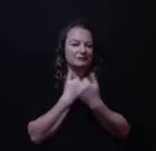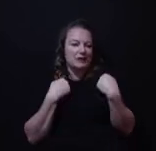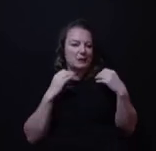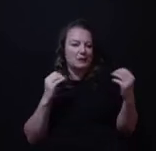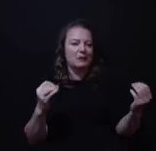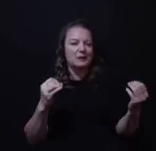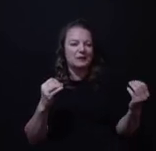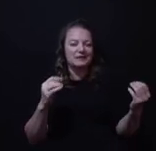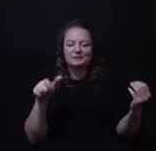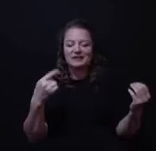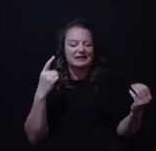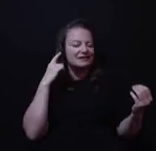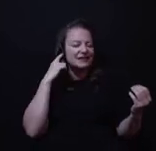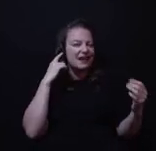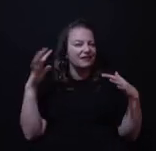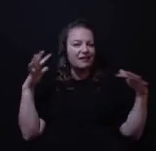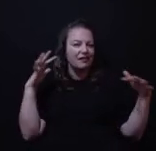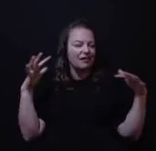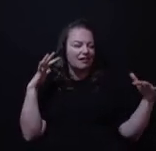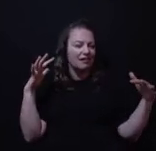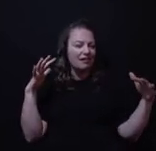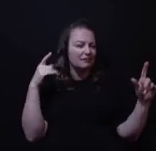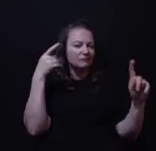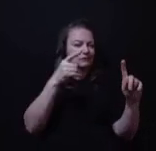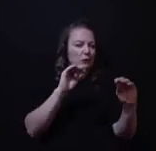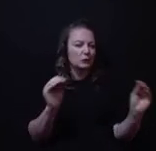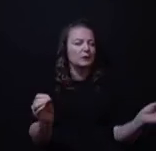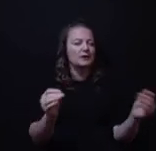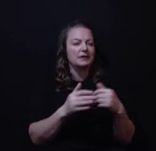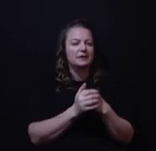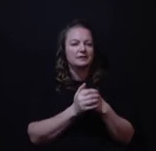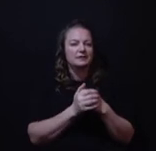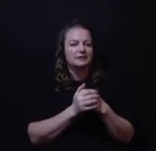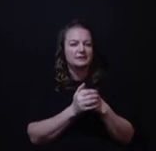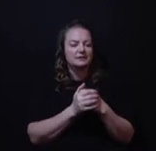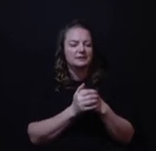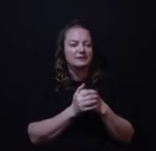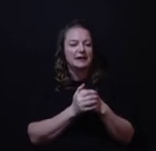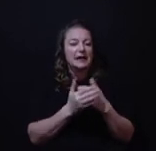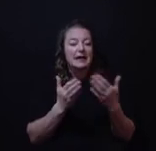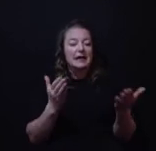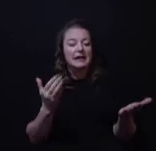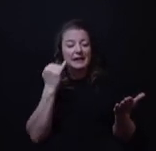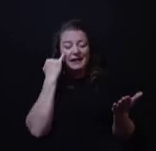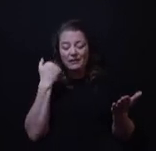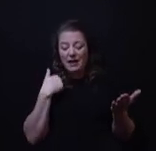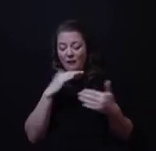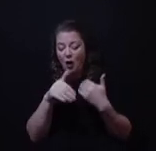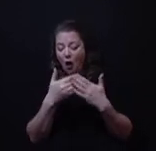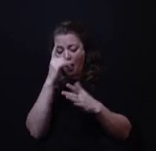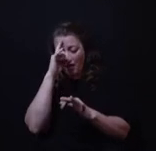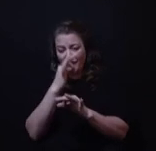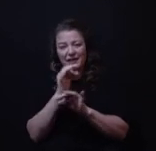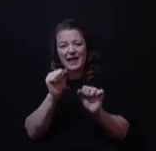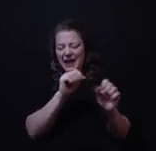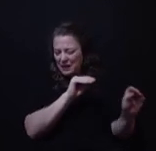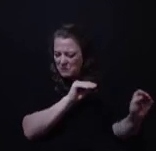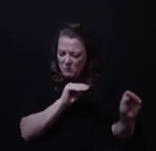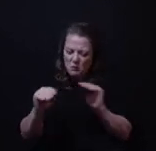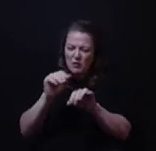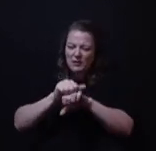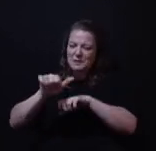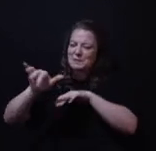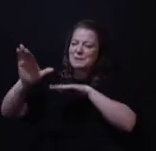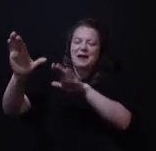If I have the gift of prophecy and I understand all mystery and all knowledge, and though I have all faith so that I could move